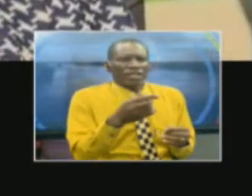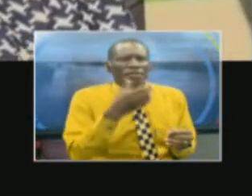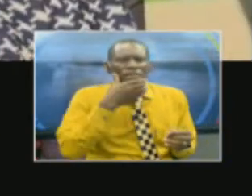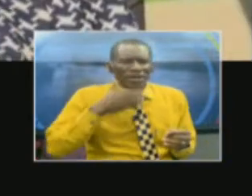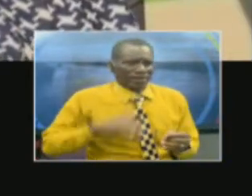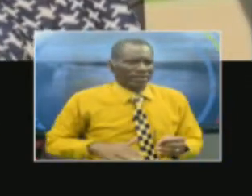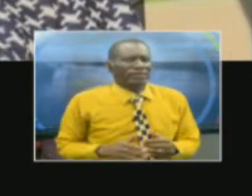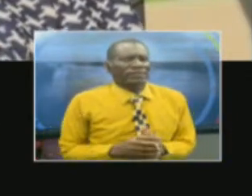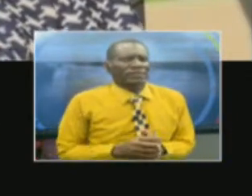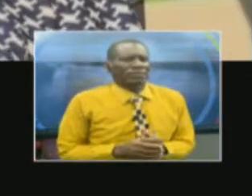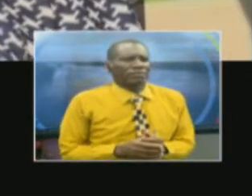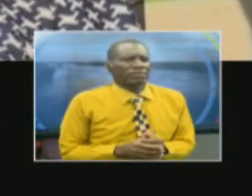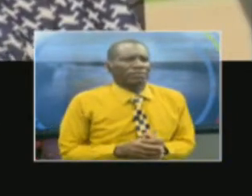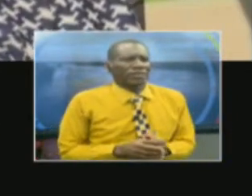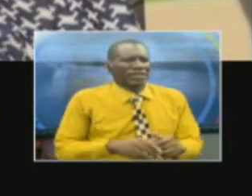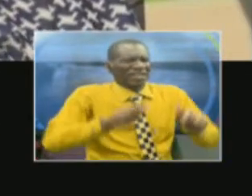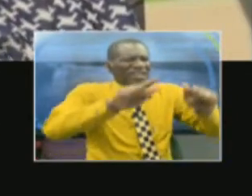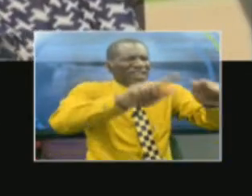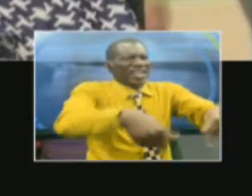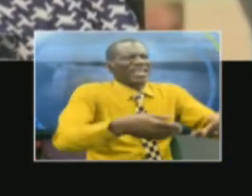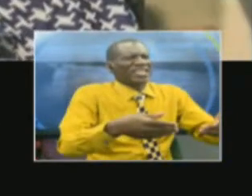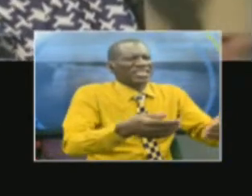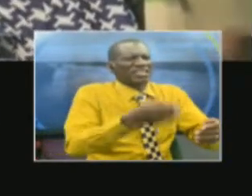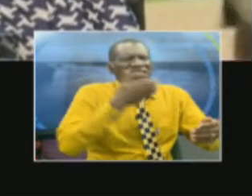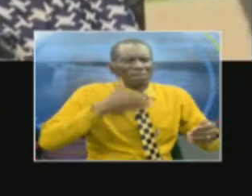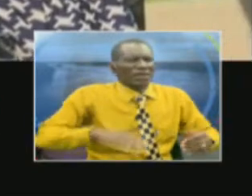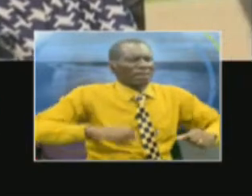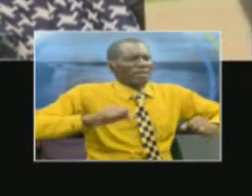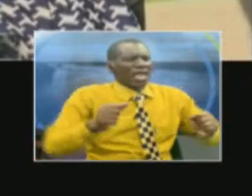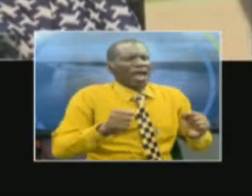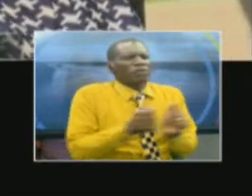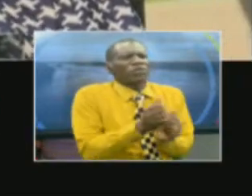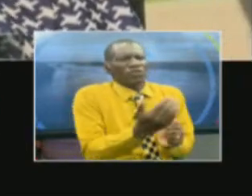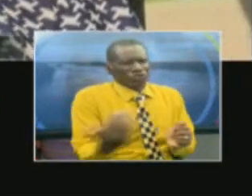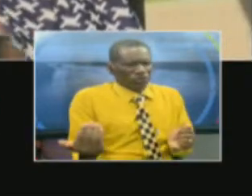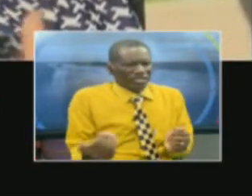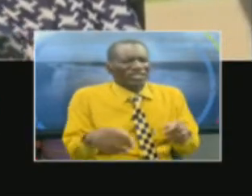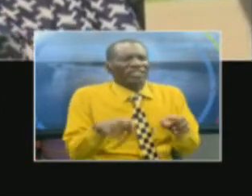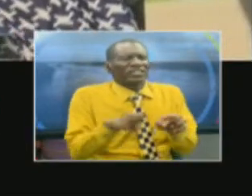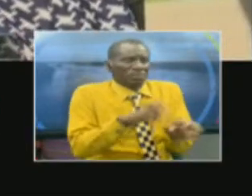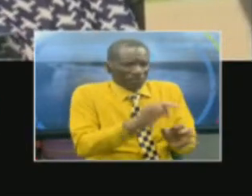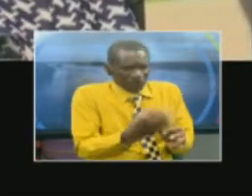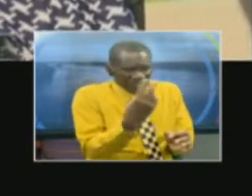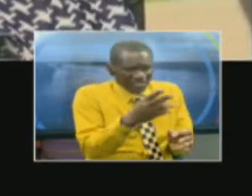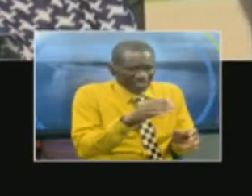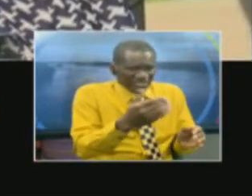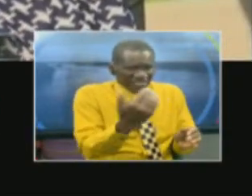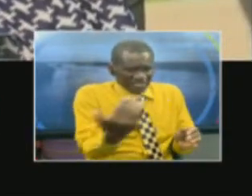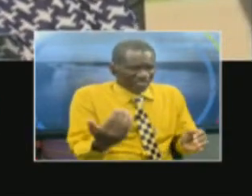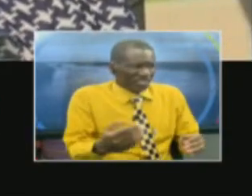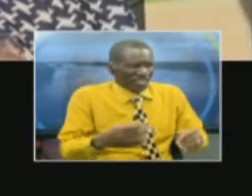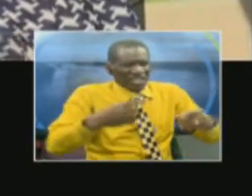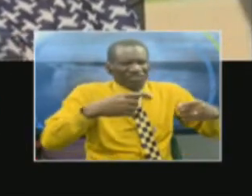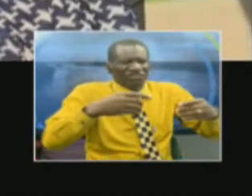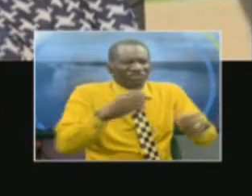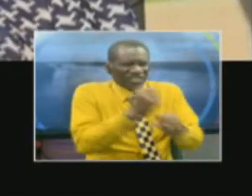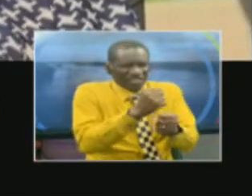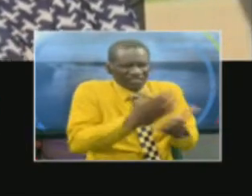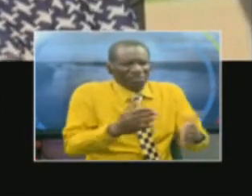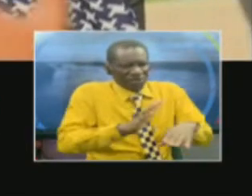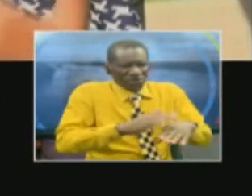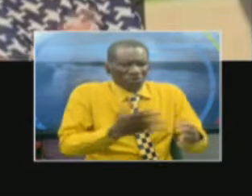parents, let them be happy with their kids. Akiona mtoto amemake a milestone kidogo,